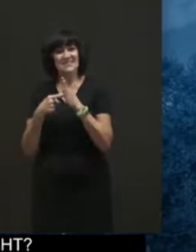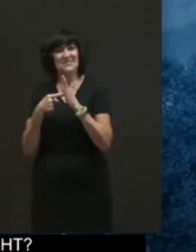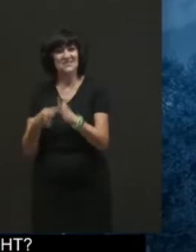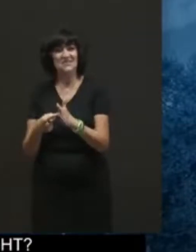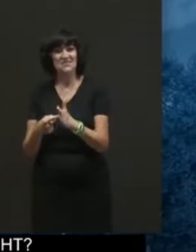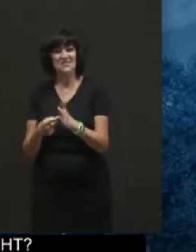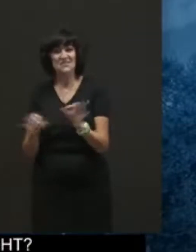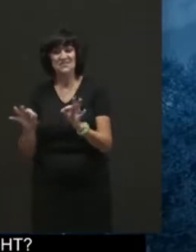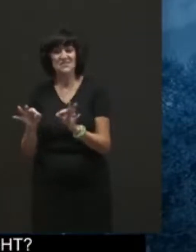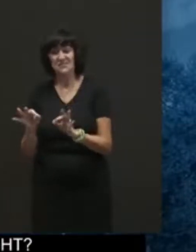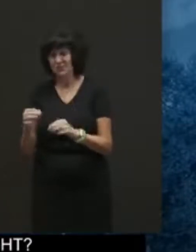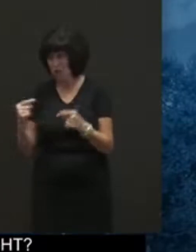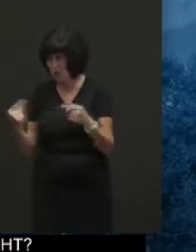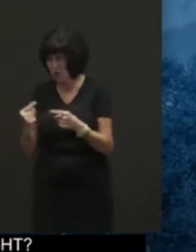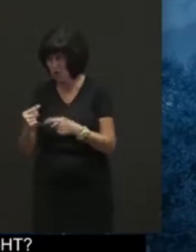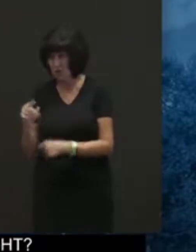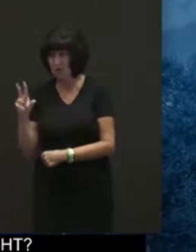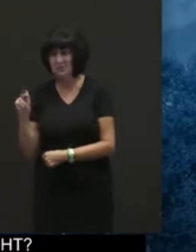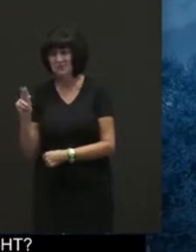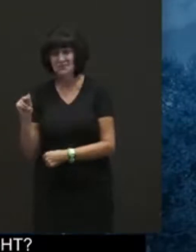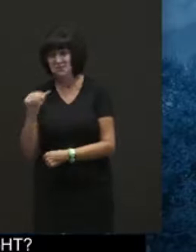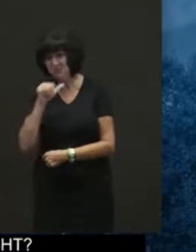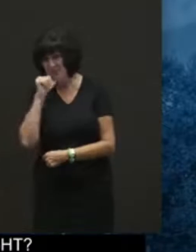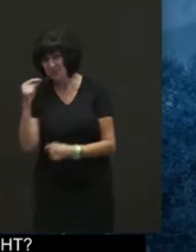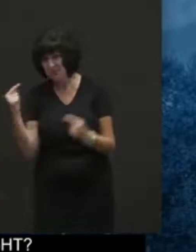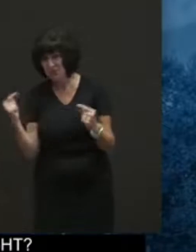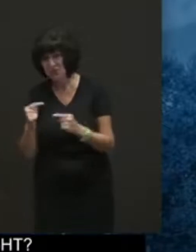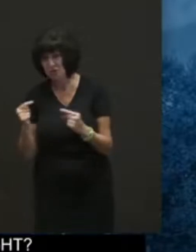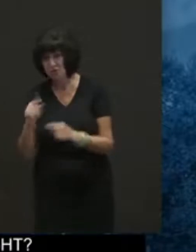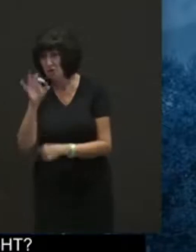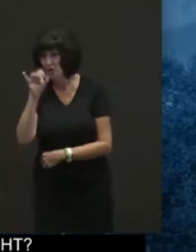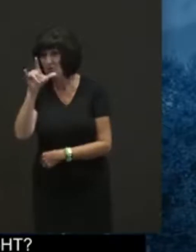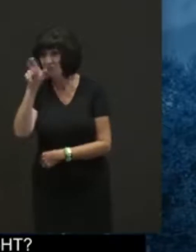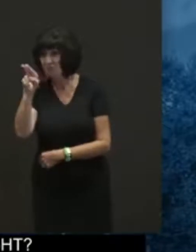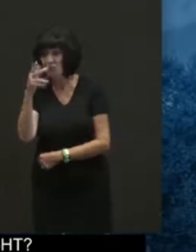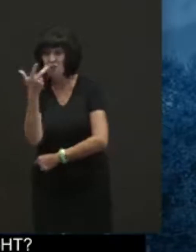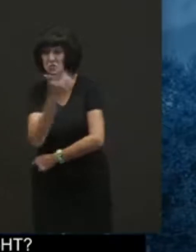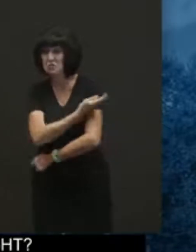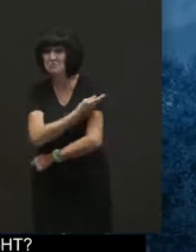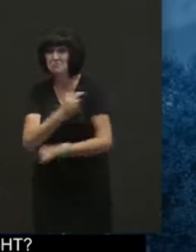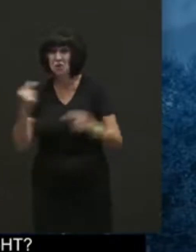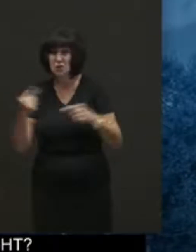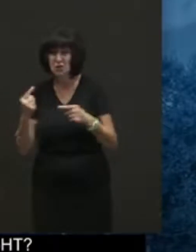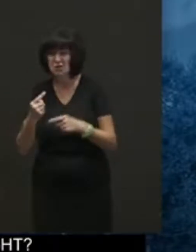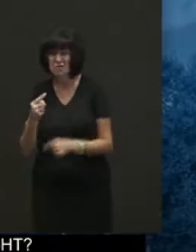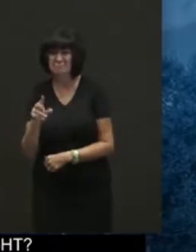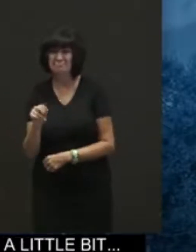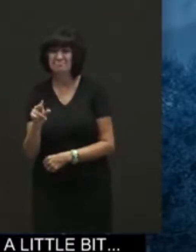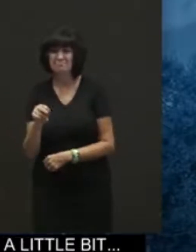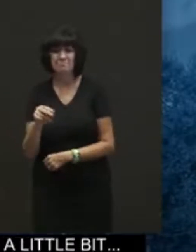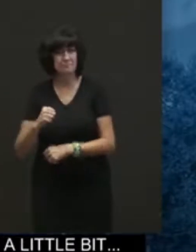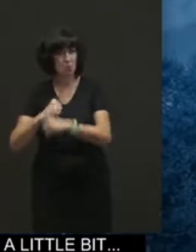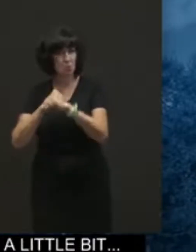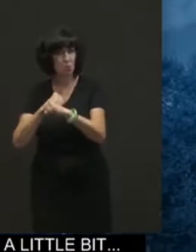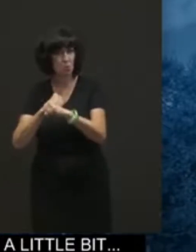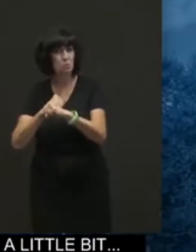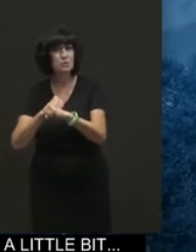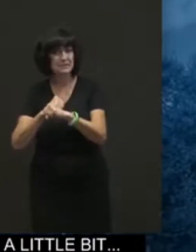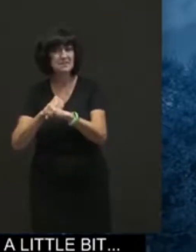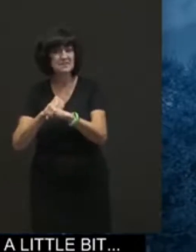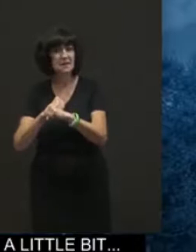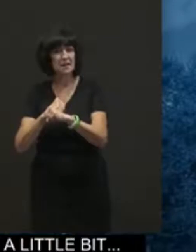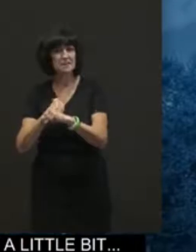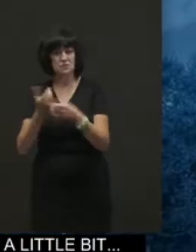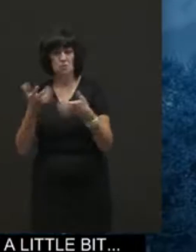No, it did not hurt. They don't hurt. The flu shots don't hurt, and they protect you and from getting the